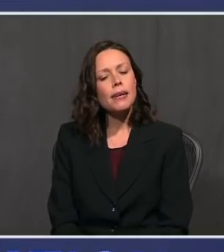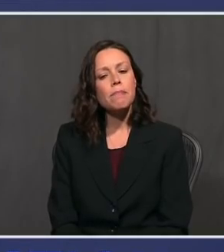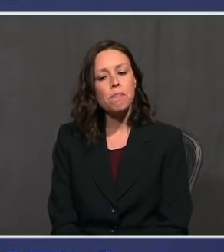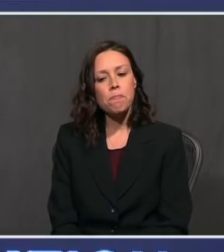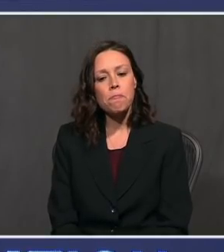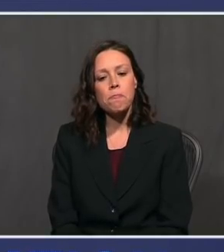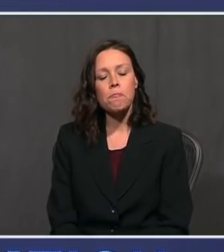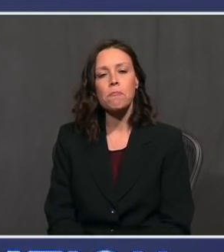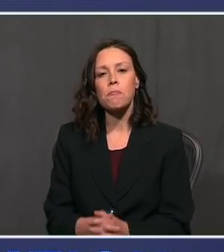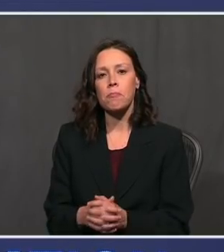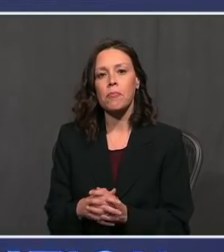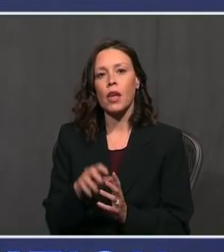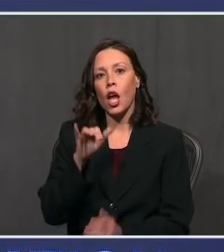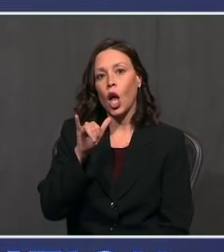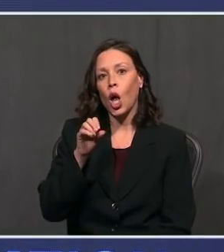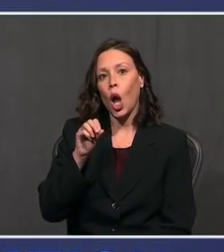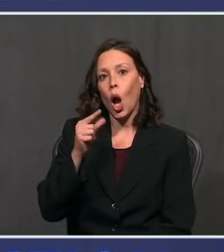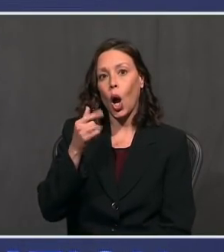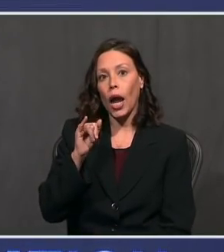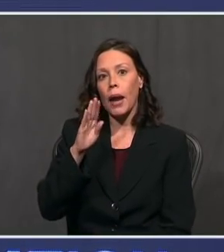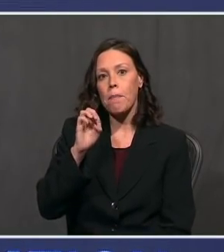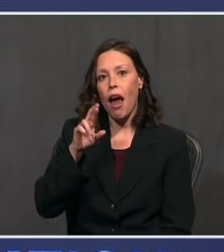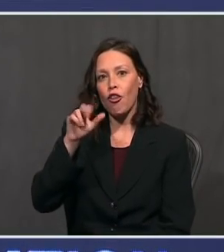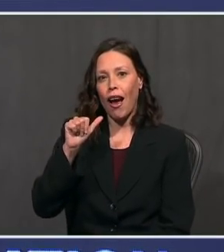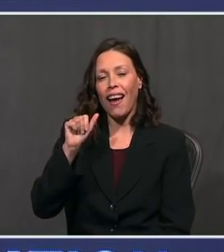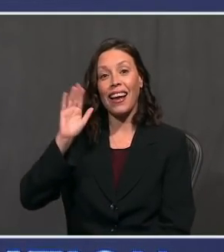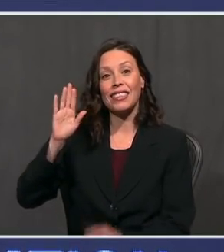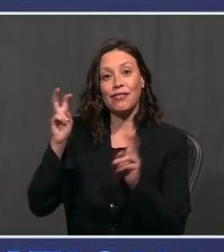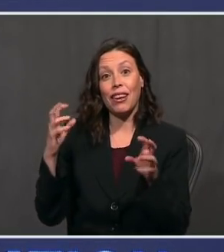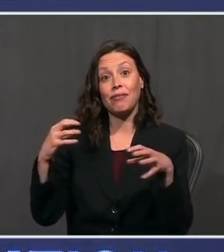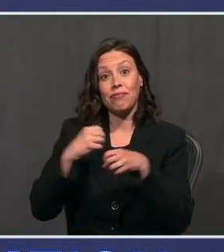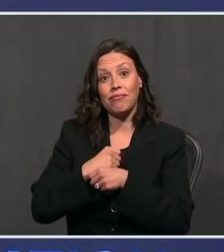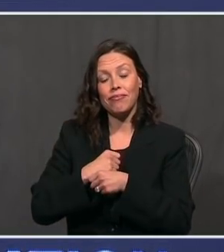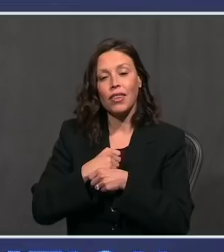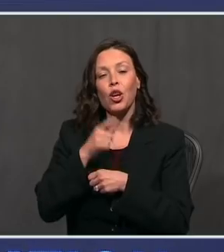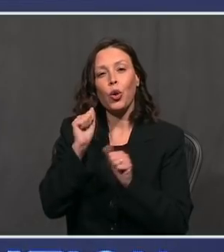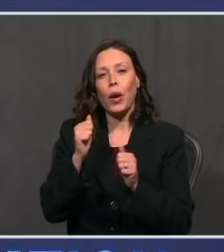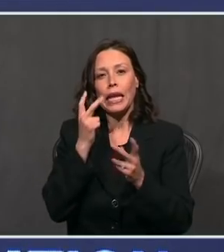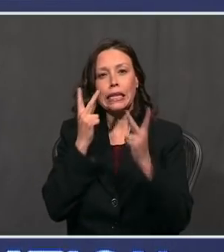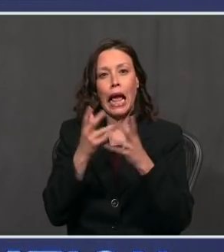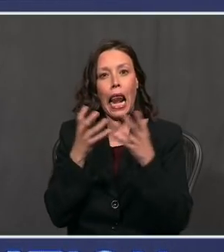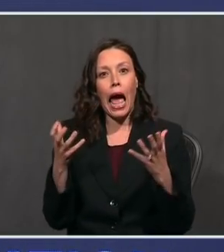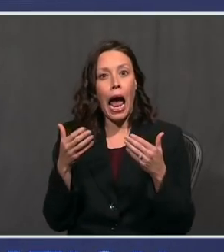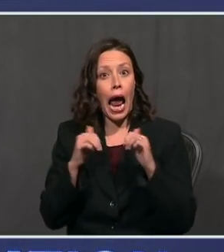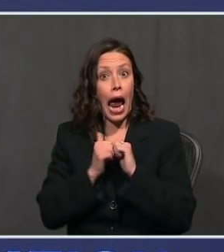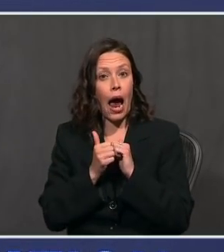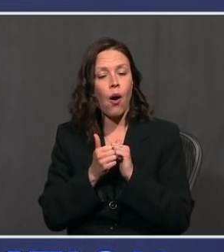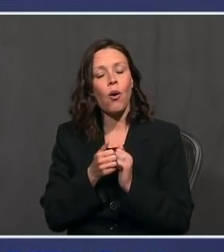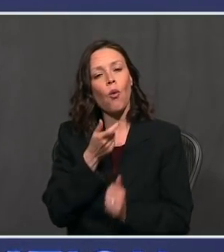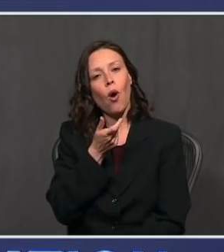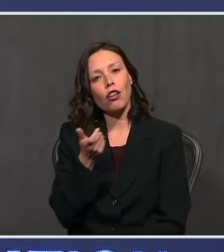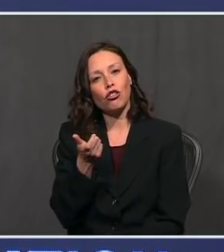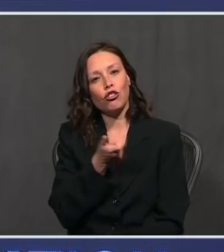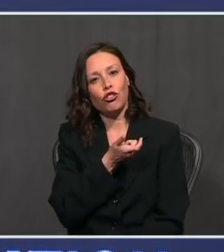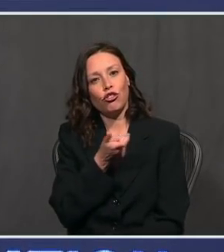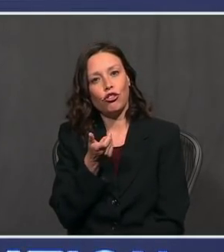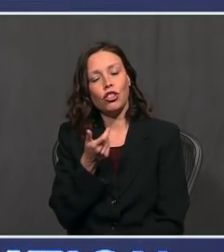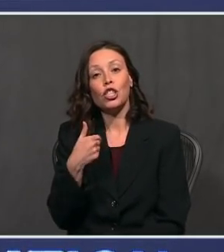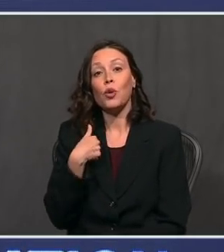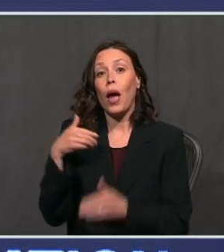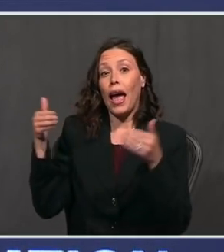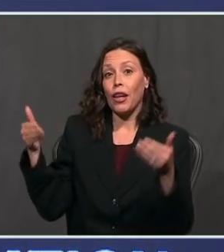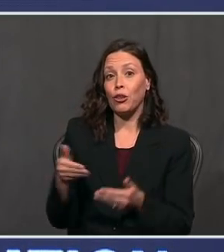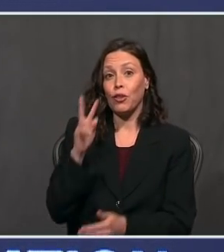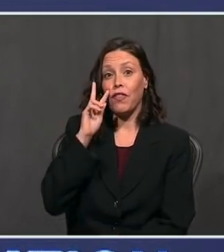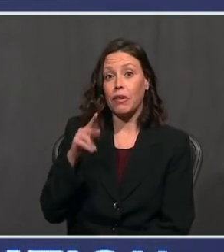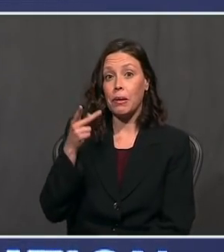I think I'm going to paraphrase Yogi Berra, believe it or not. I think he said, you can see a lot by watching. And as I introduce Vice President Pence,